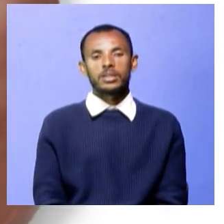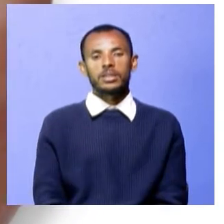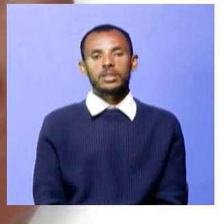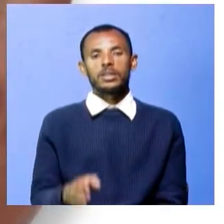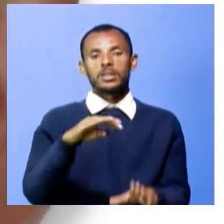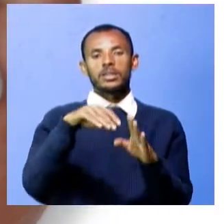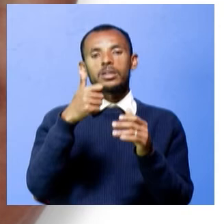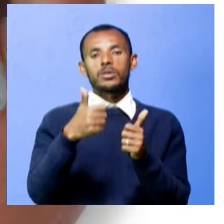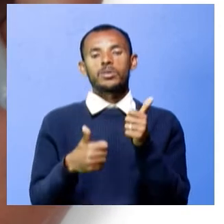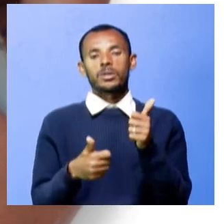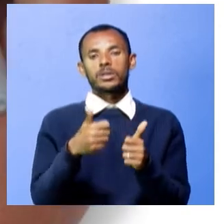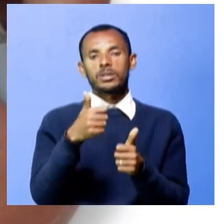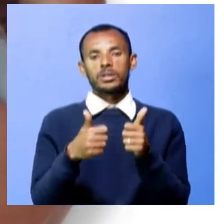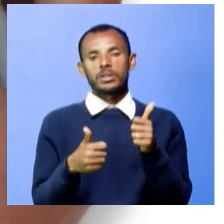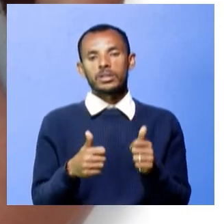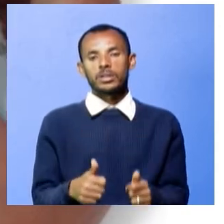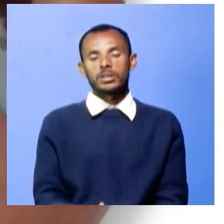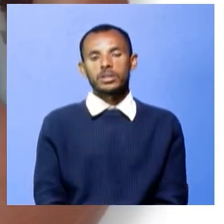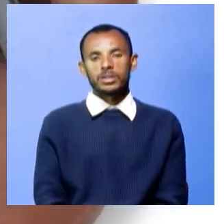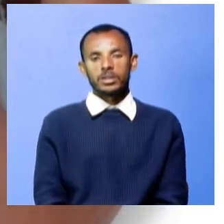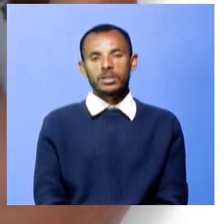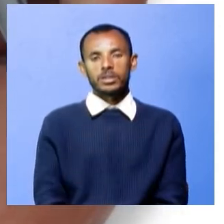in which